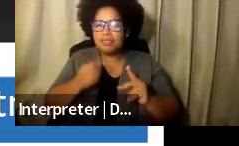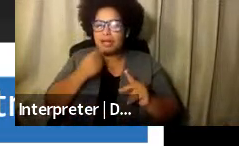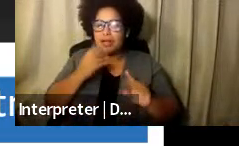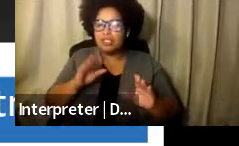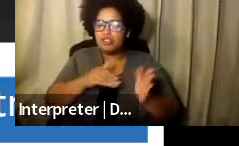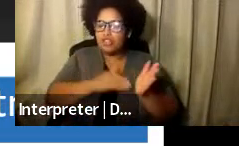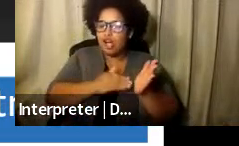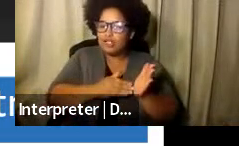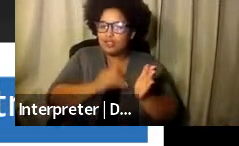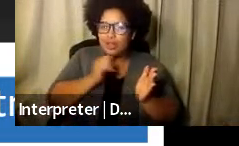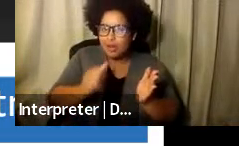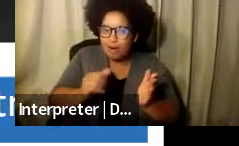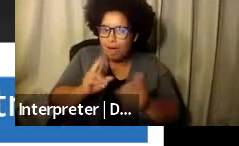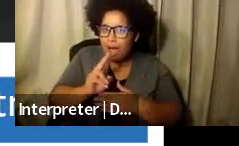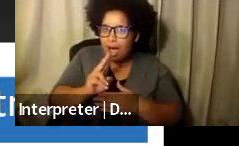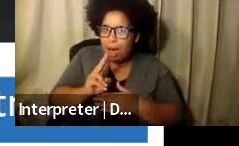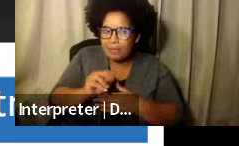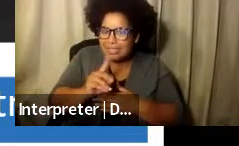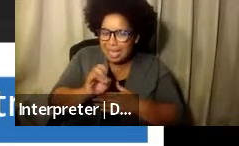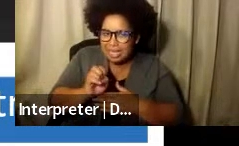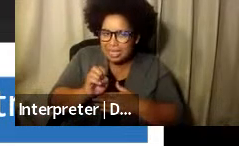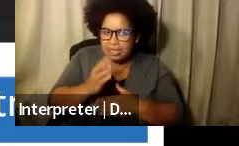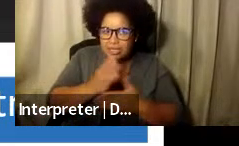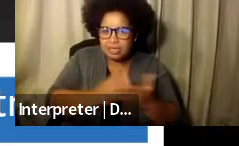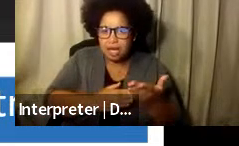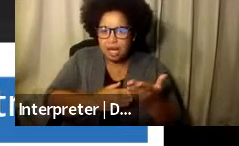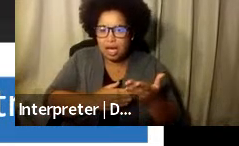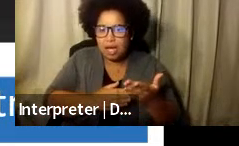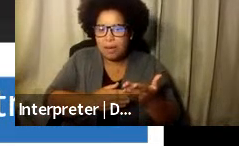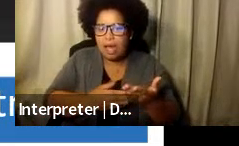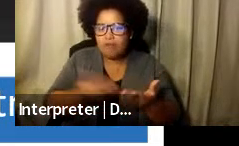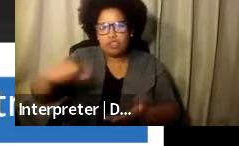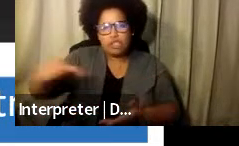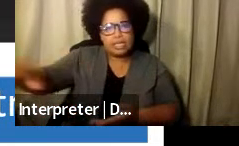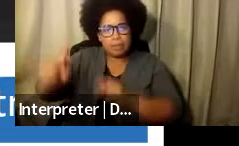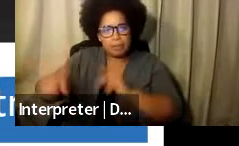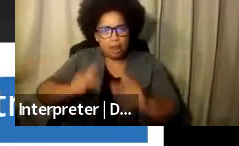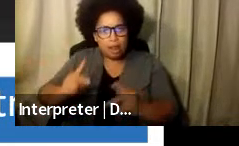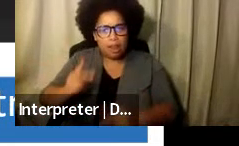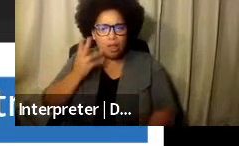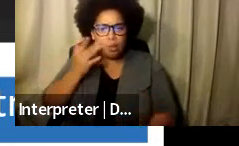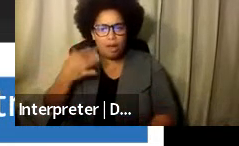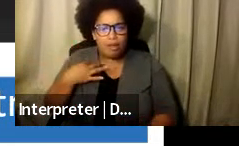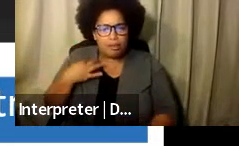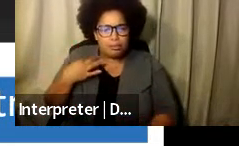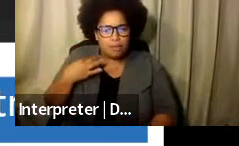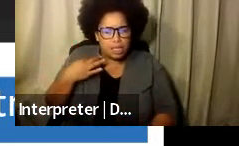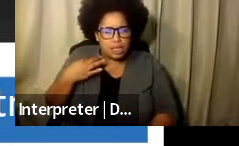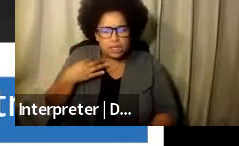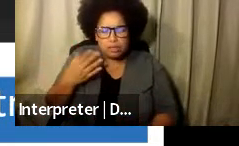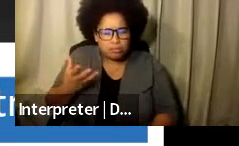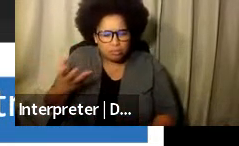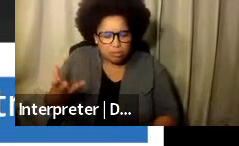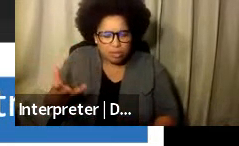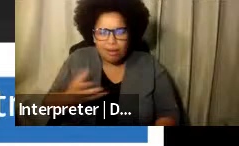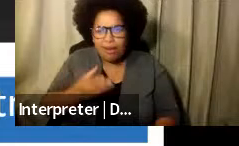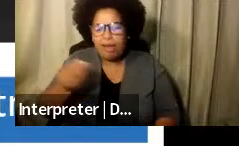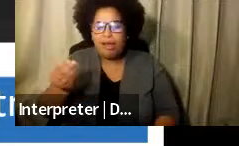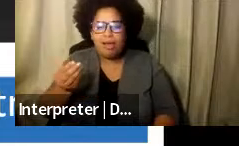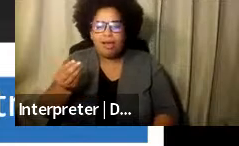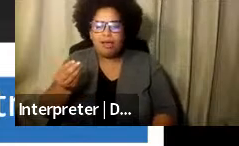providers are not up to date. It seems like some providers have turned people away because of eligibility, and that it